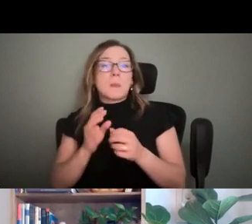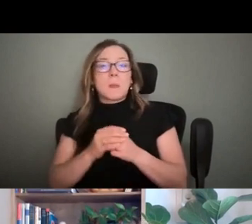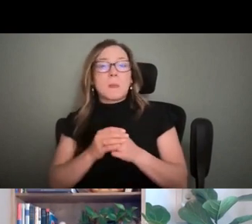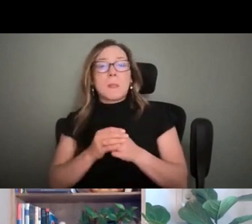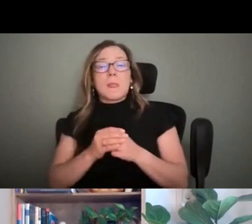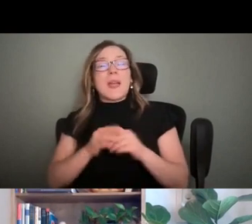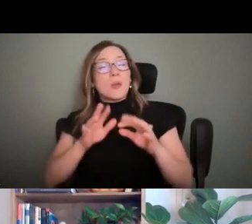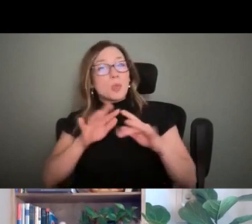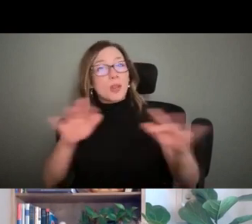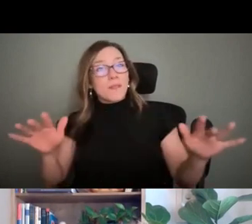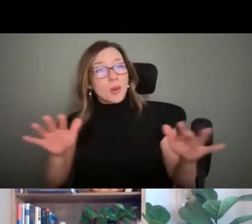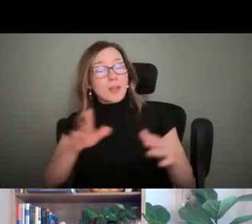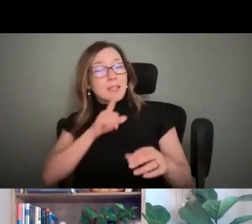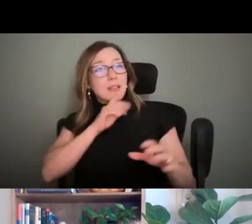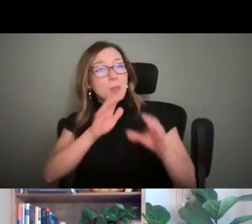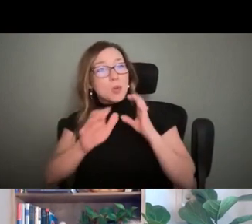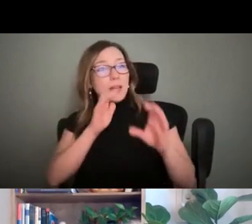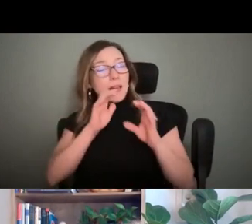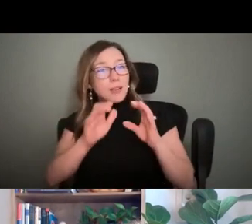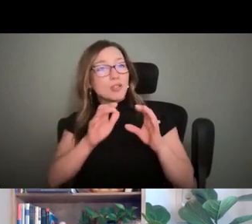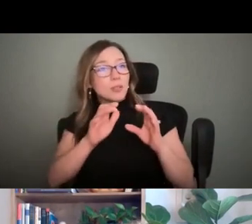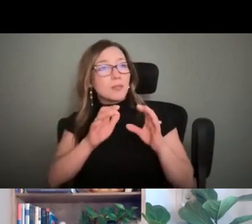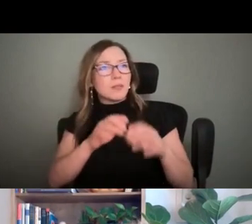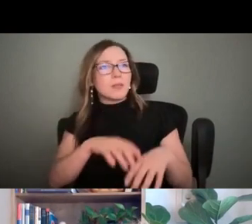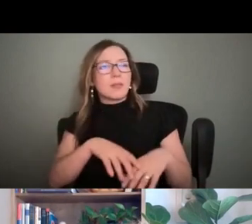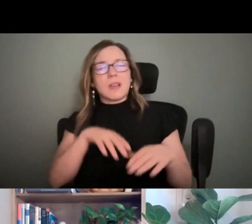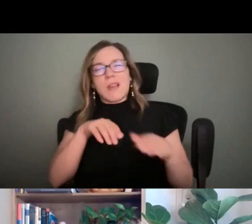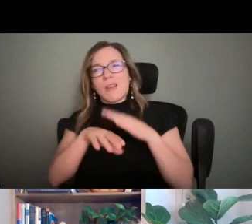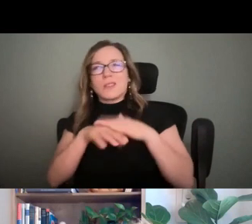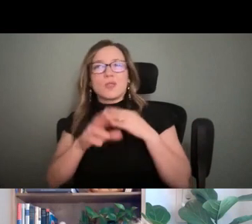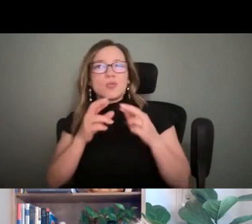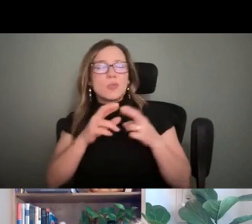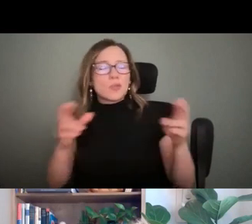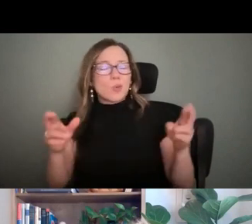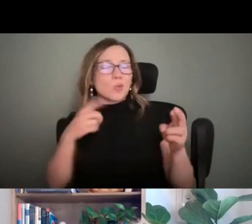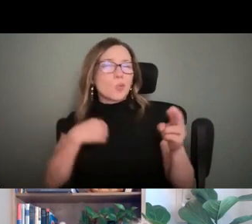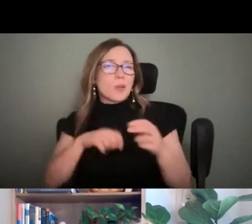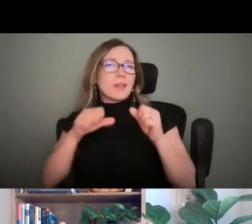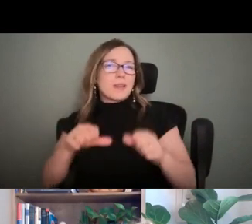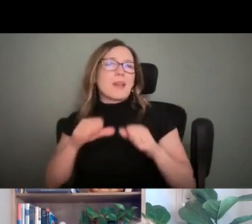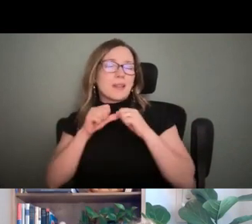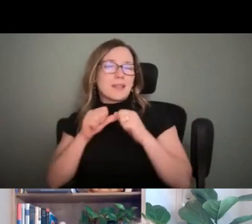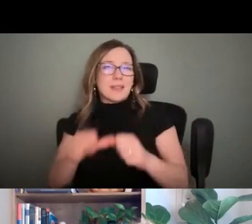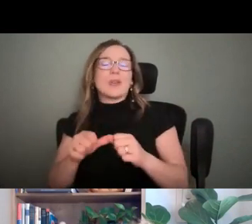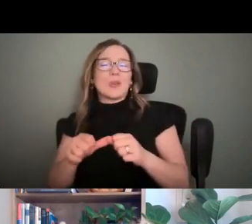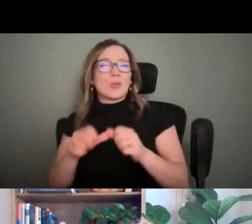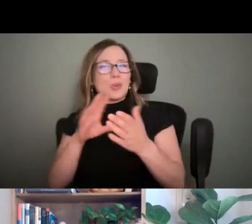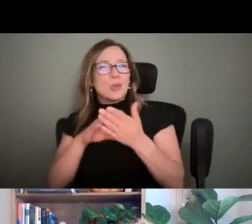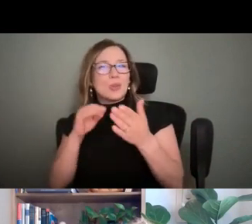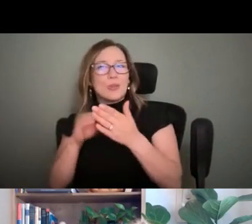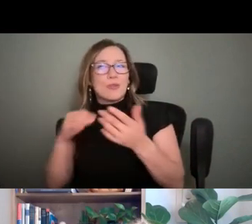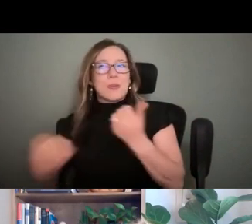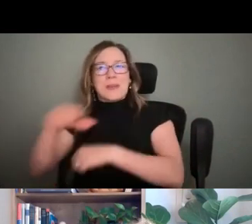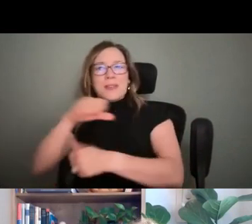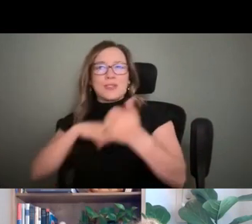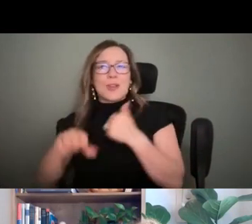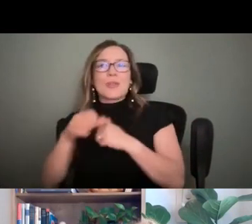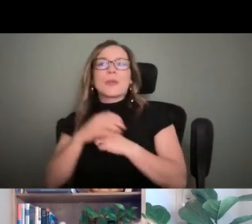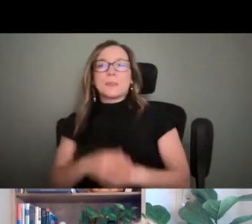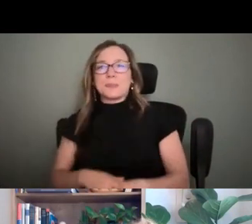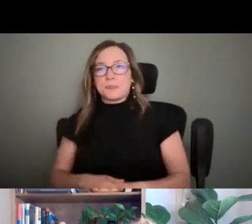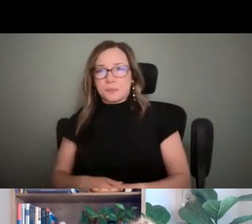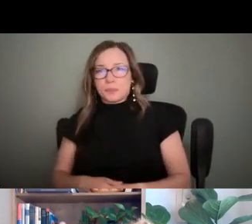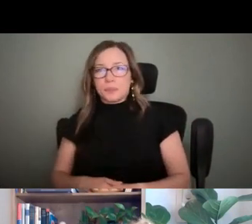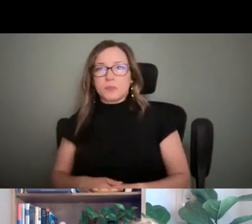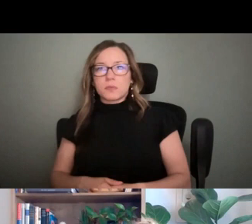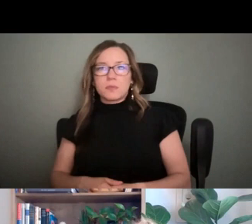communication channels. So you can access our resources and we can all continue to learn from one another. Shortly after